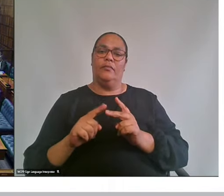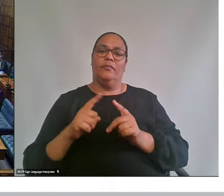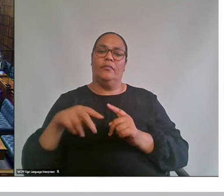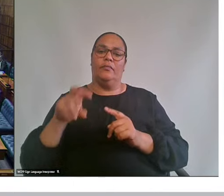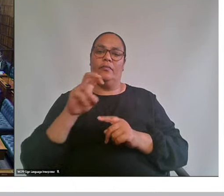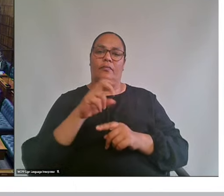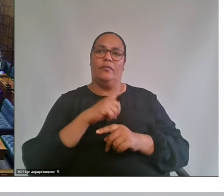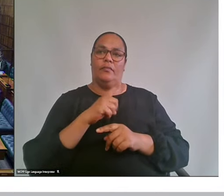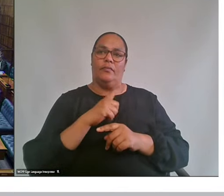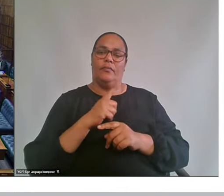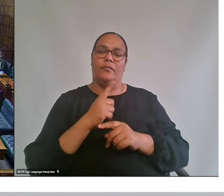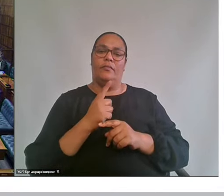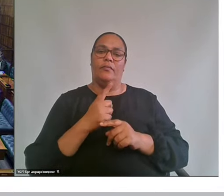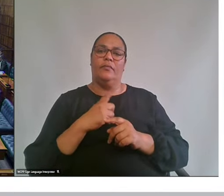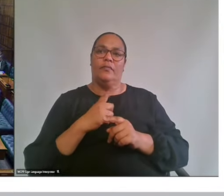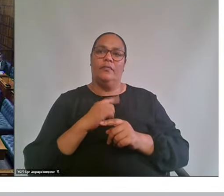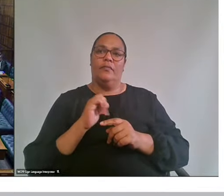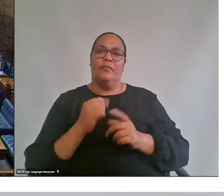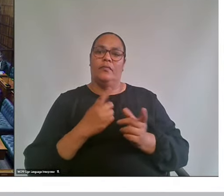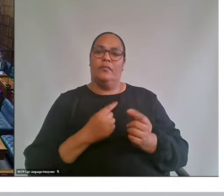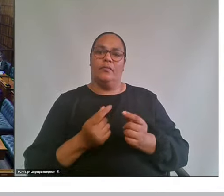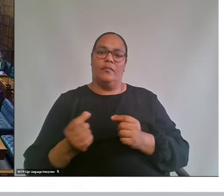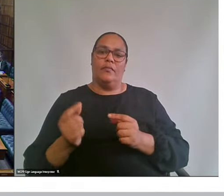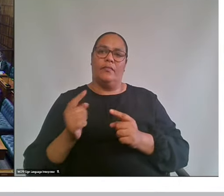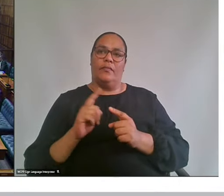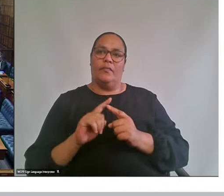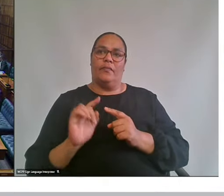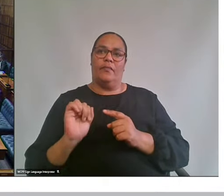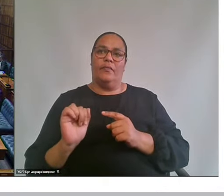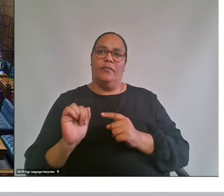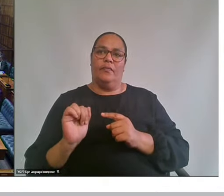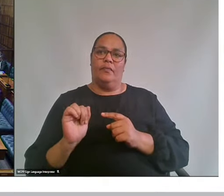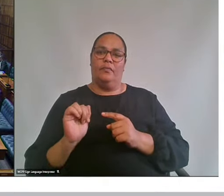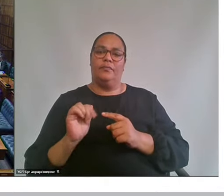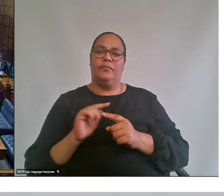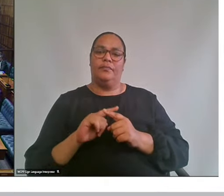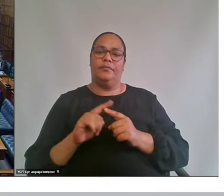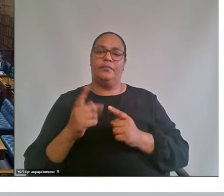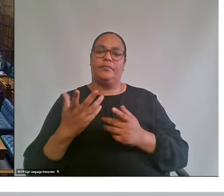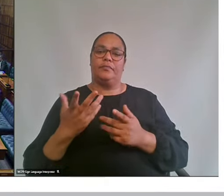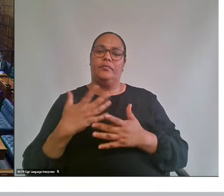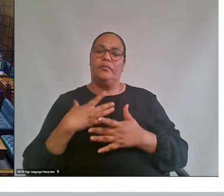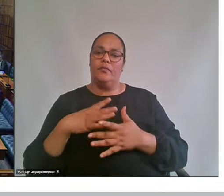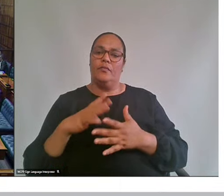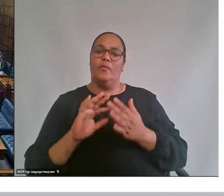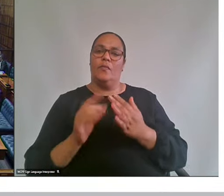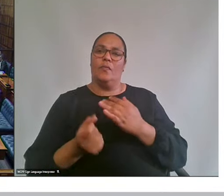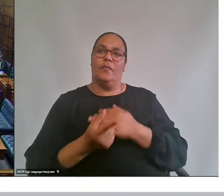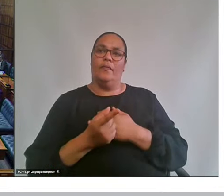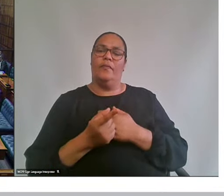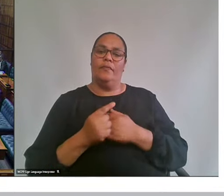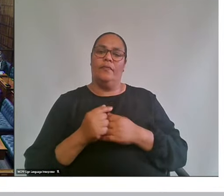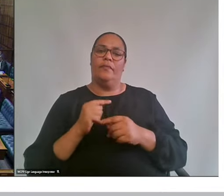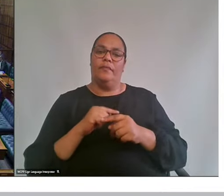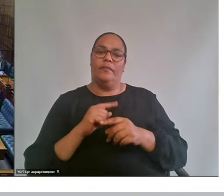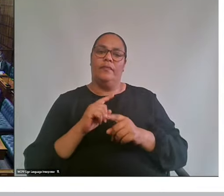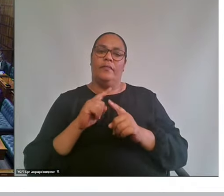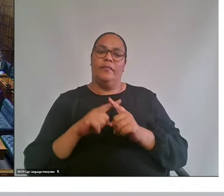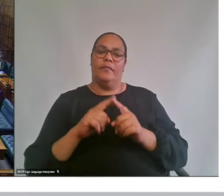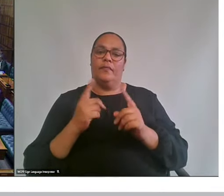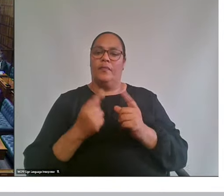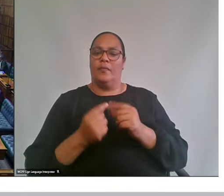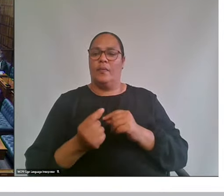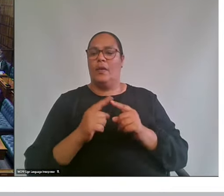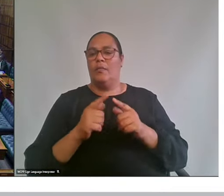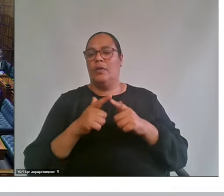because we've also got rural tourism you know and we've also would love to have events happening in our rural municipalities we got we've got